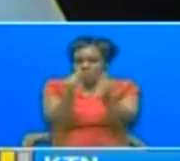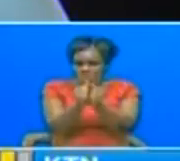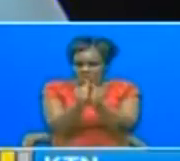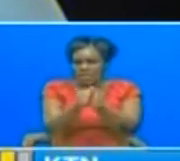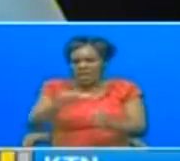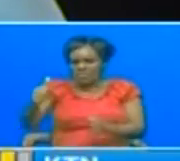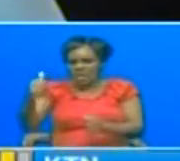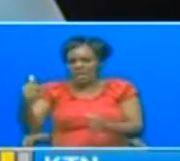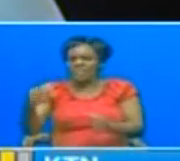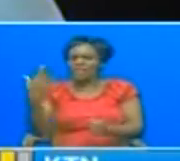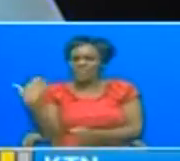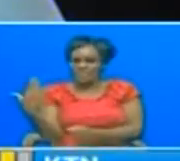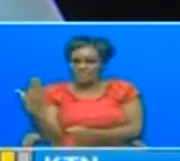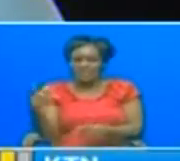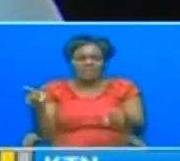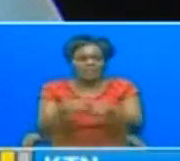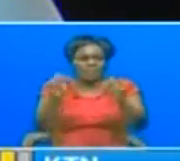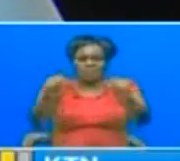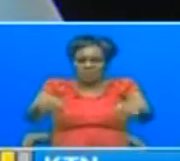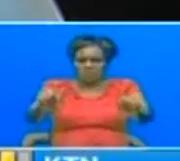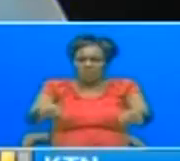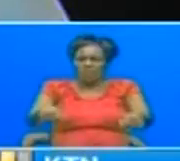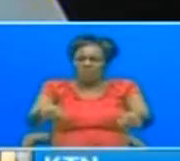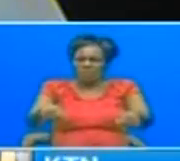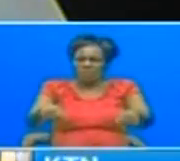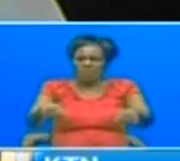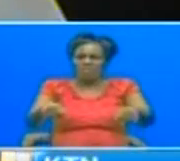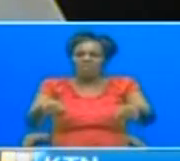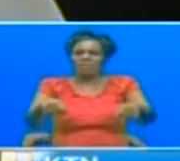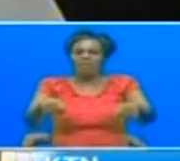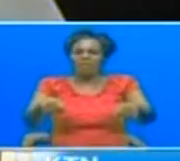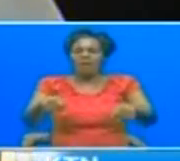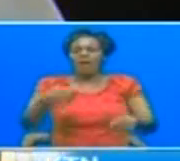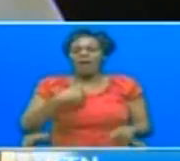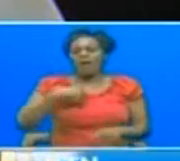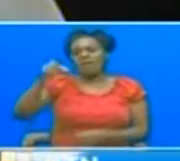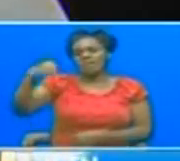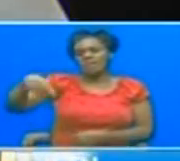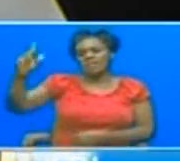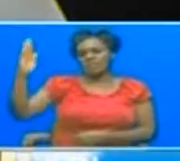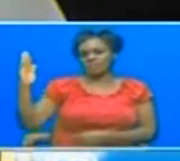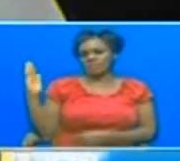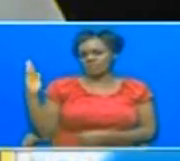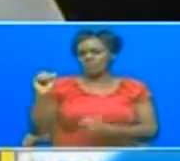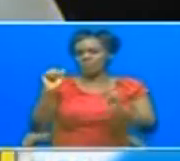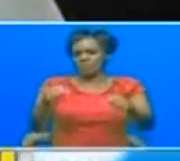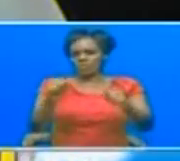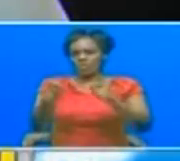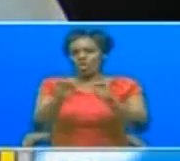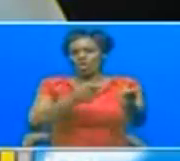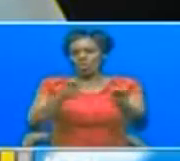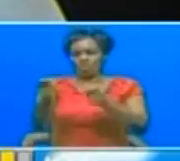gates, of course, with sentries, so that we can be able to have the right security, so that we can also